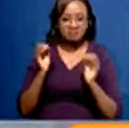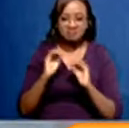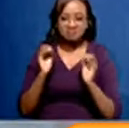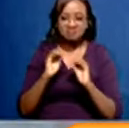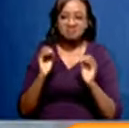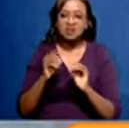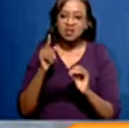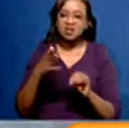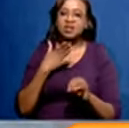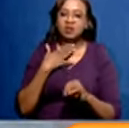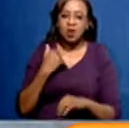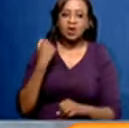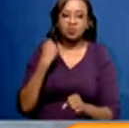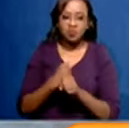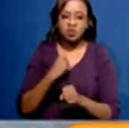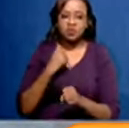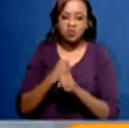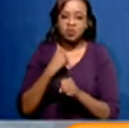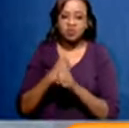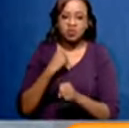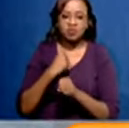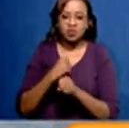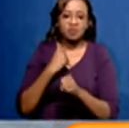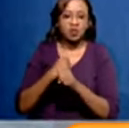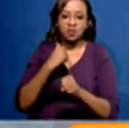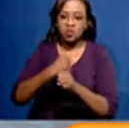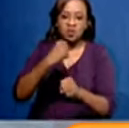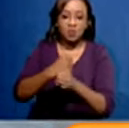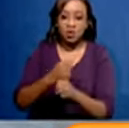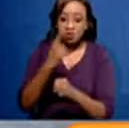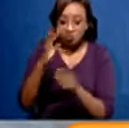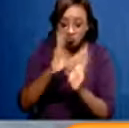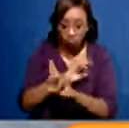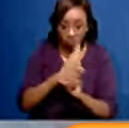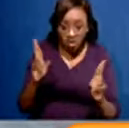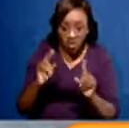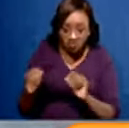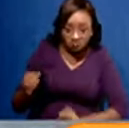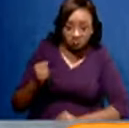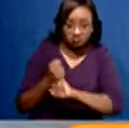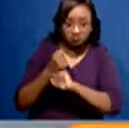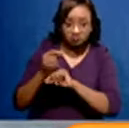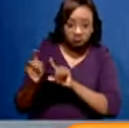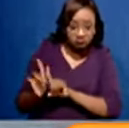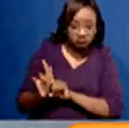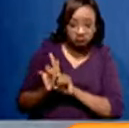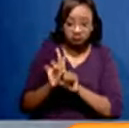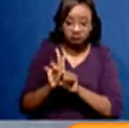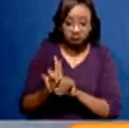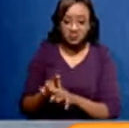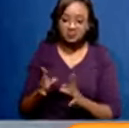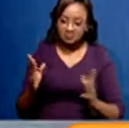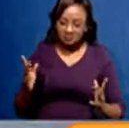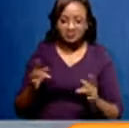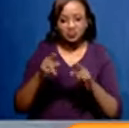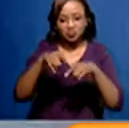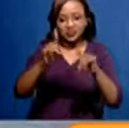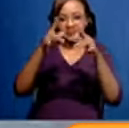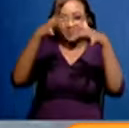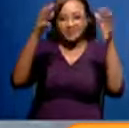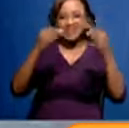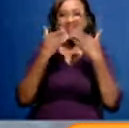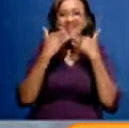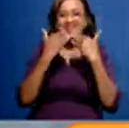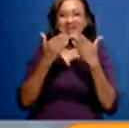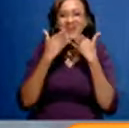He wants to walk the walk. Are you ready to walk with him? It's up to you, folks. It is up to you. Thanks so much for being a